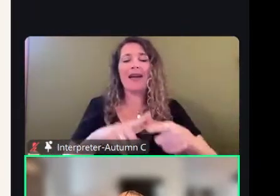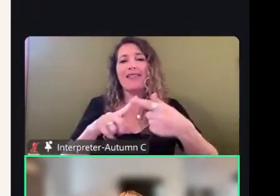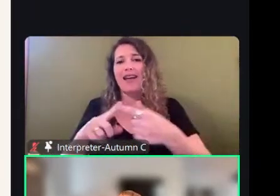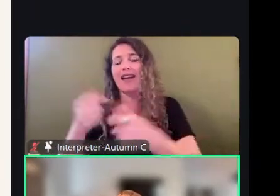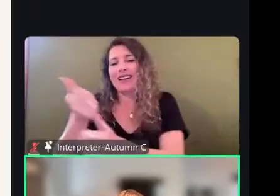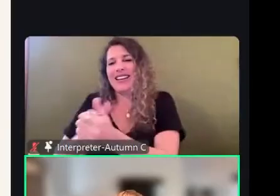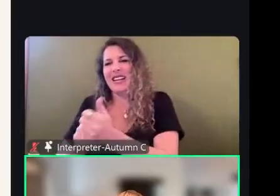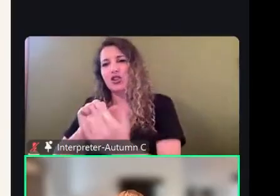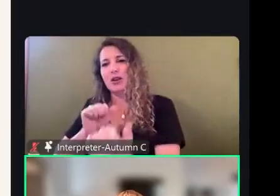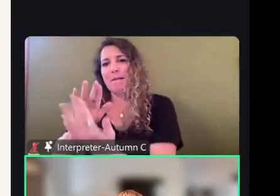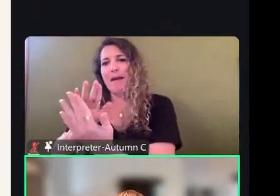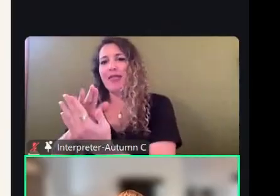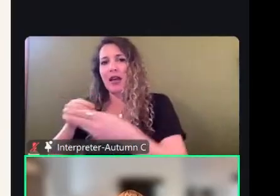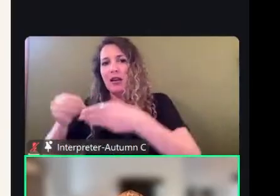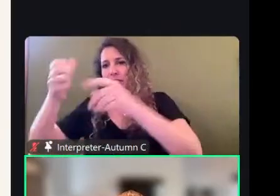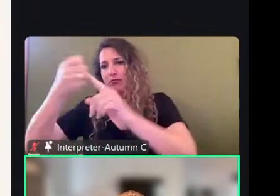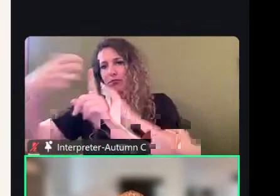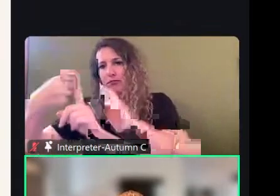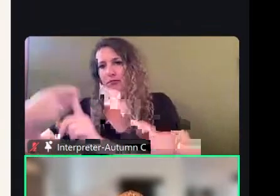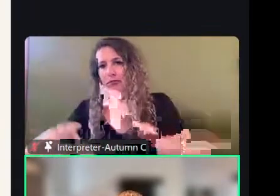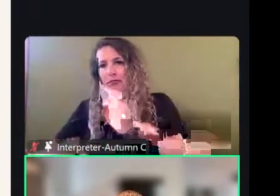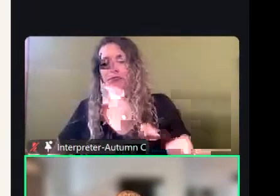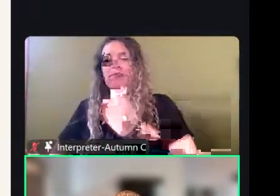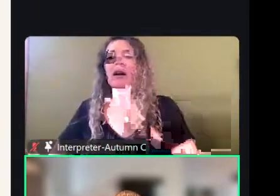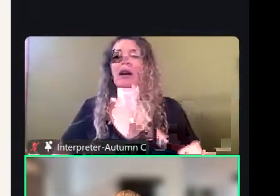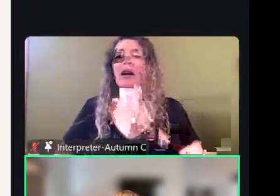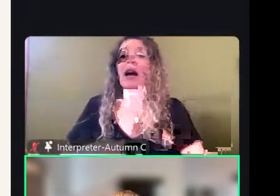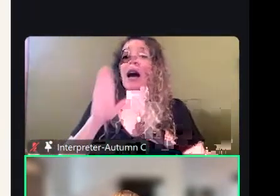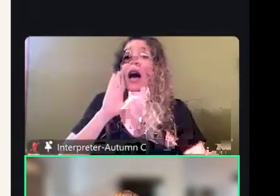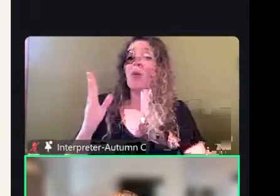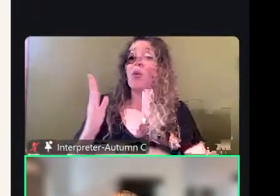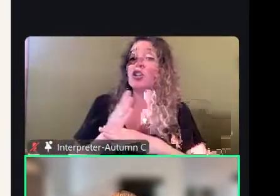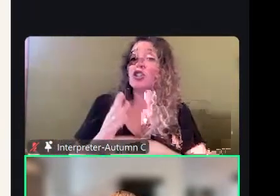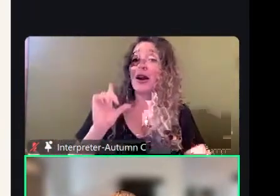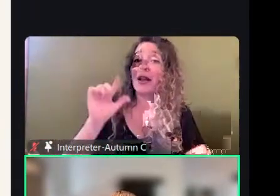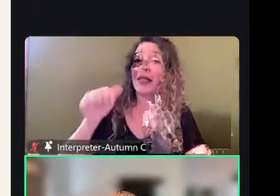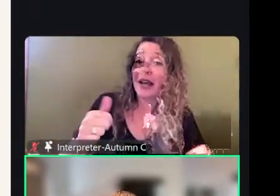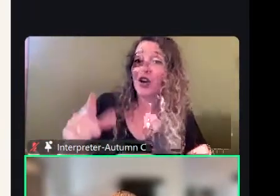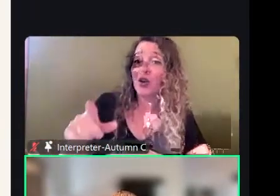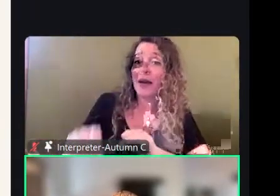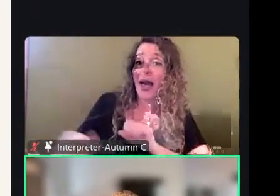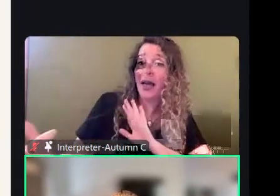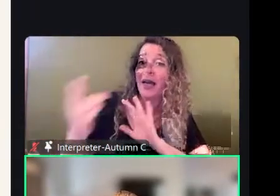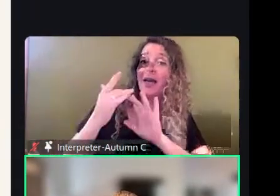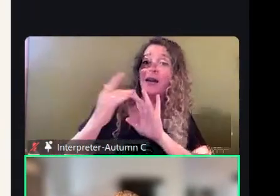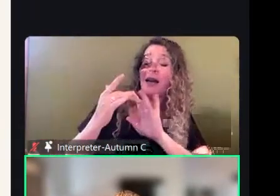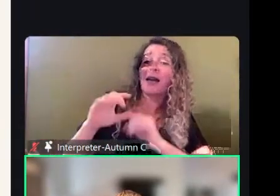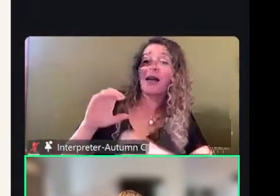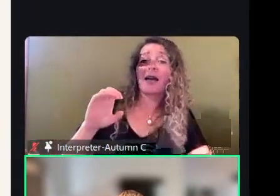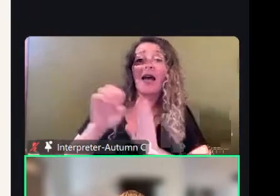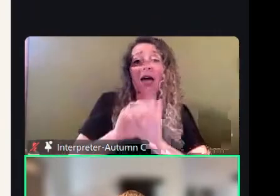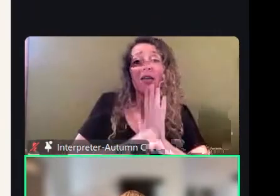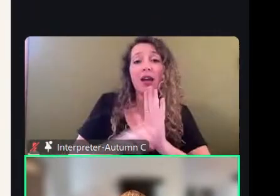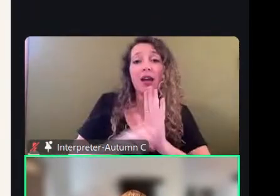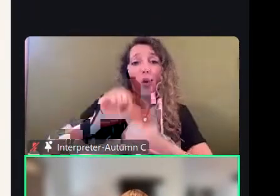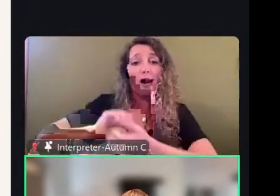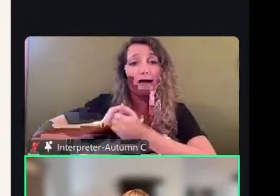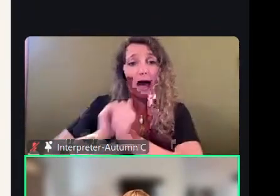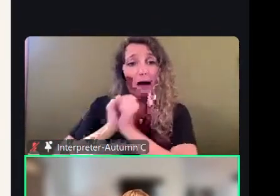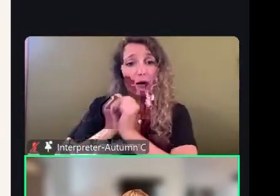share this later, just reach out. The first principle is an ethic of collaboration